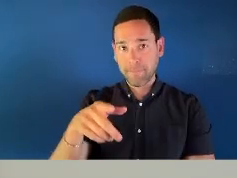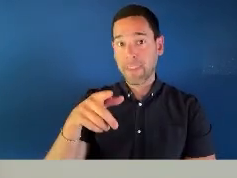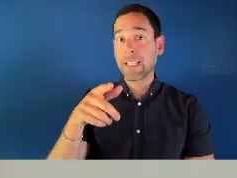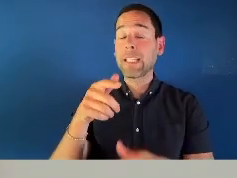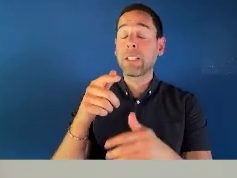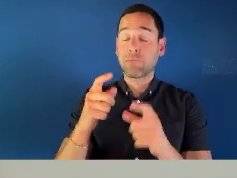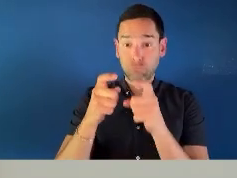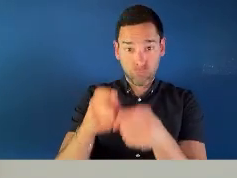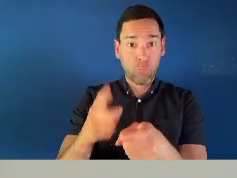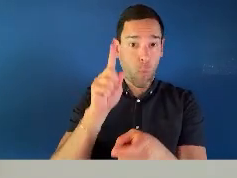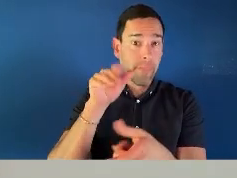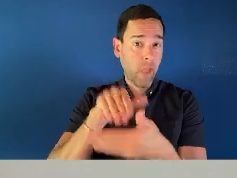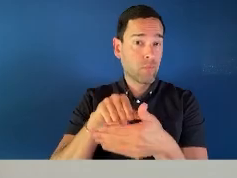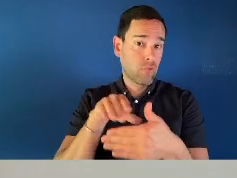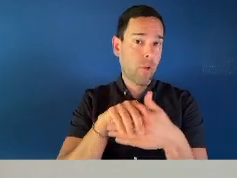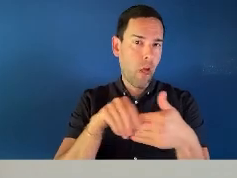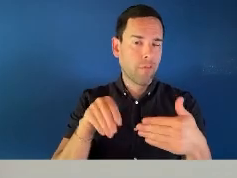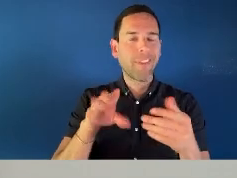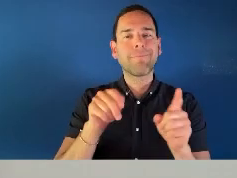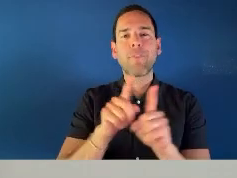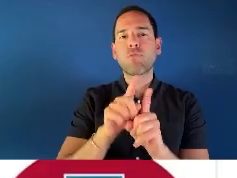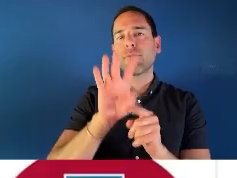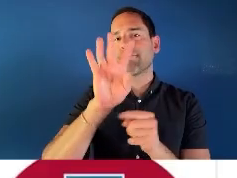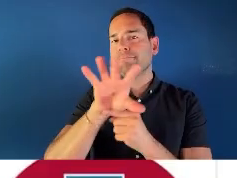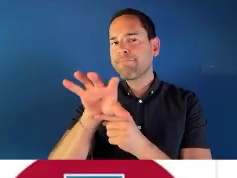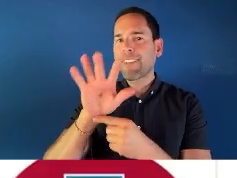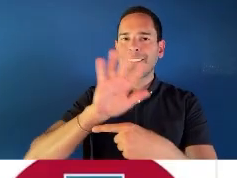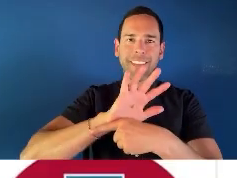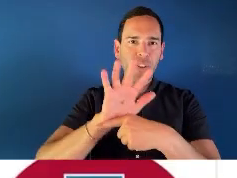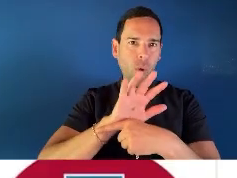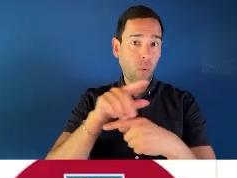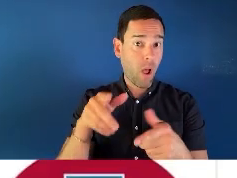Heumann-Armstrong Award winner, R.J. Justice.